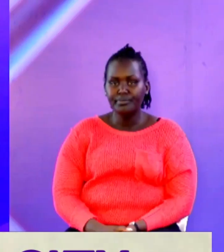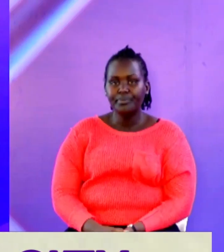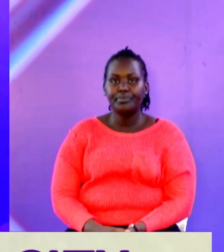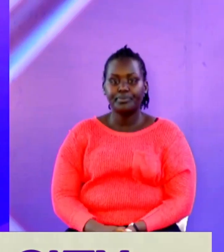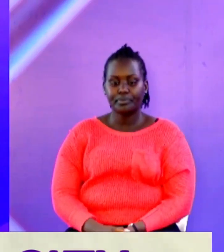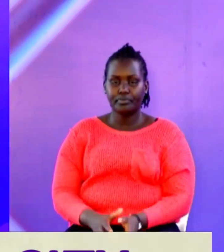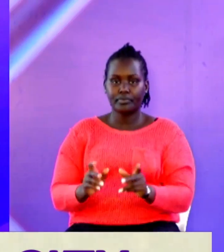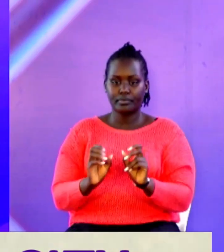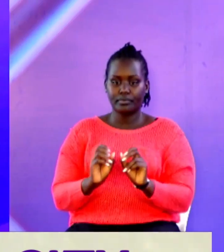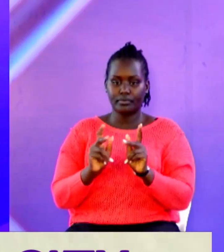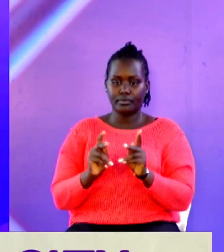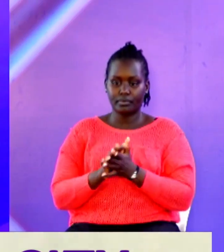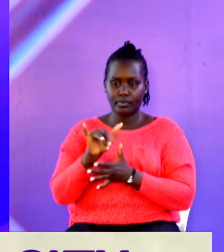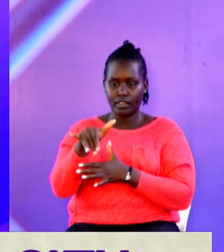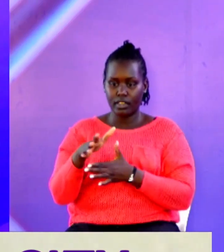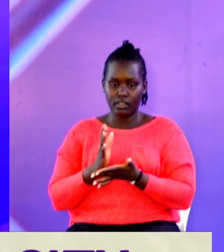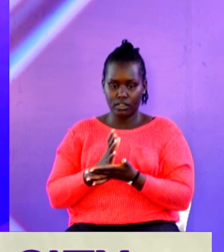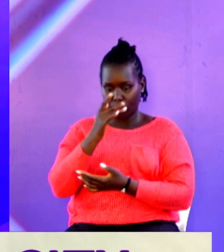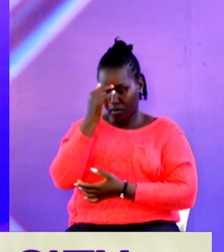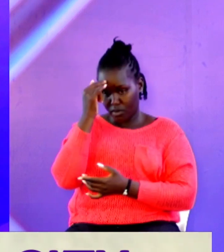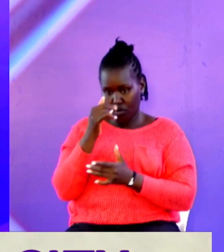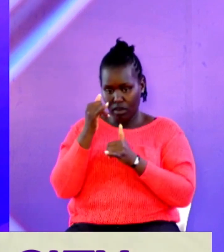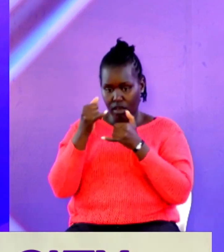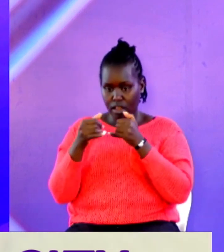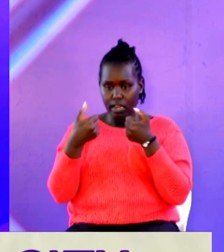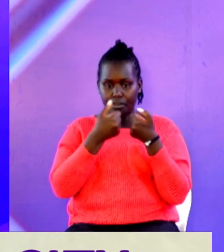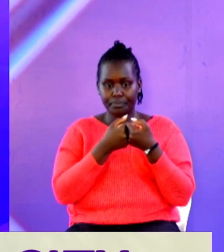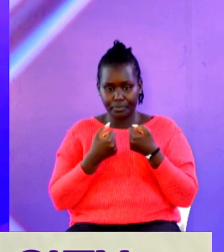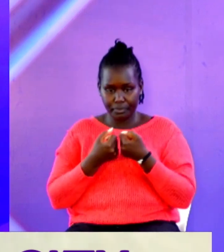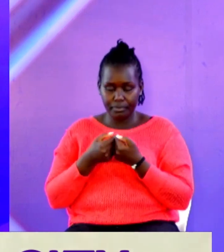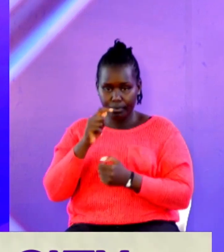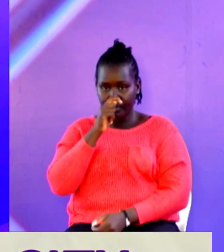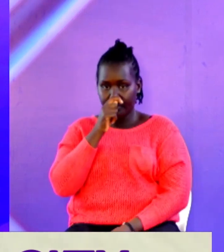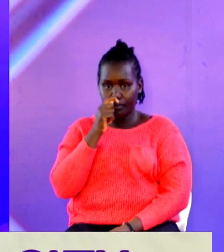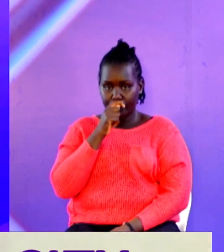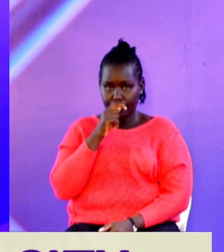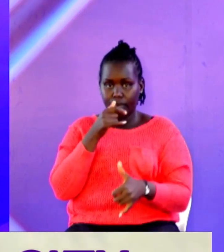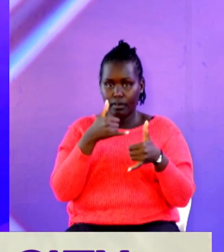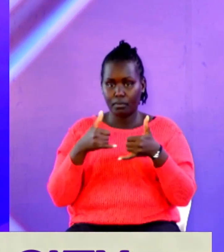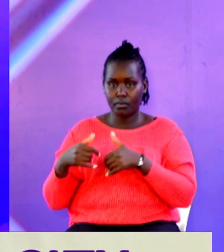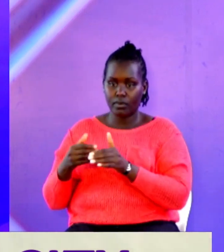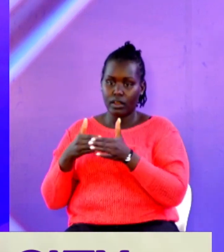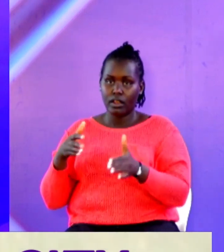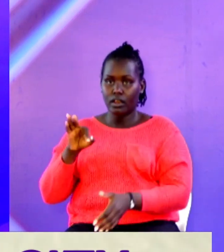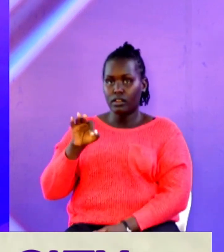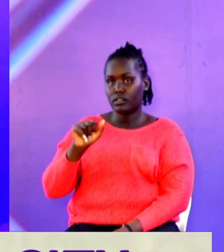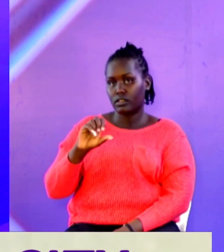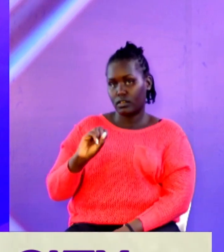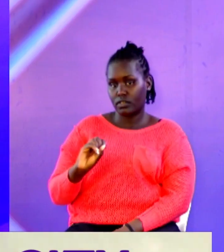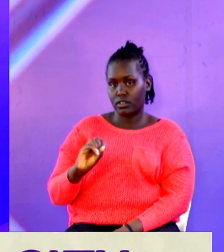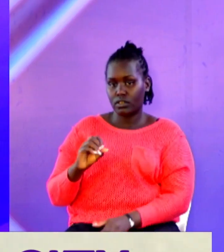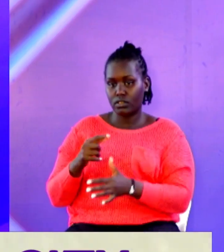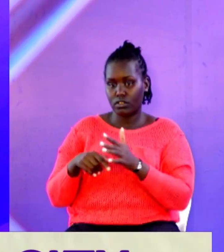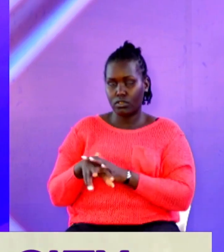Okay, that is true, because the last game Tanzania played against Burkina Faso, it was